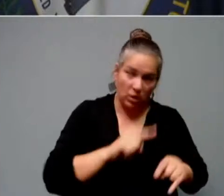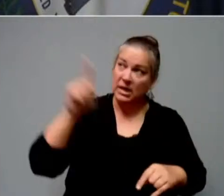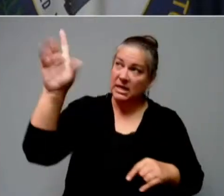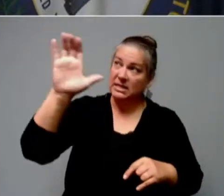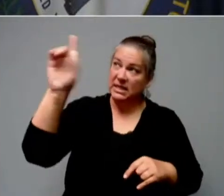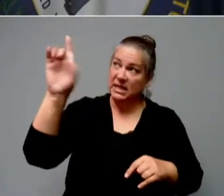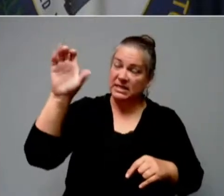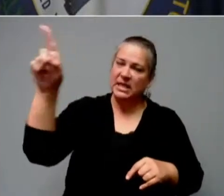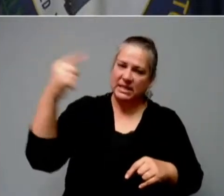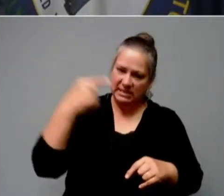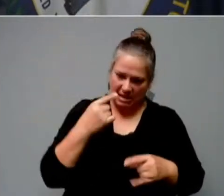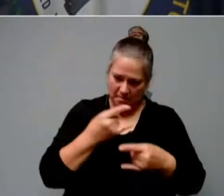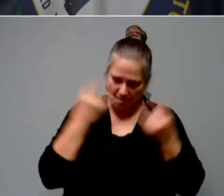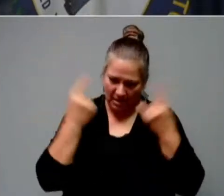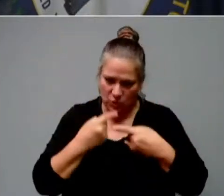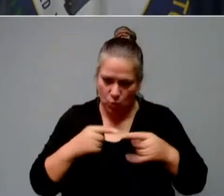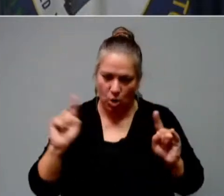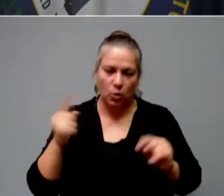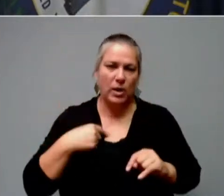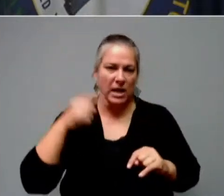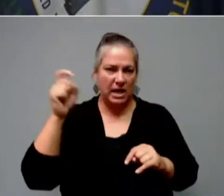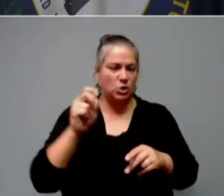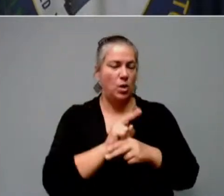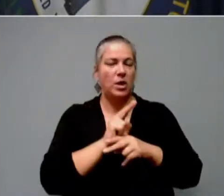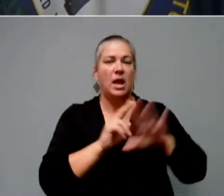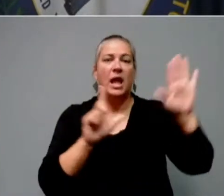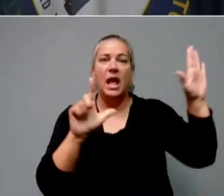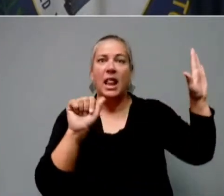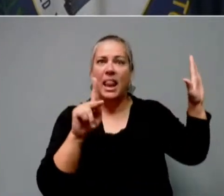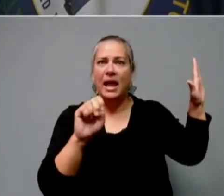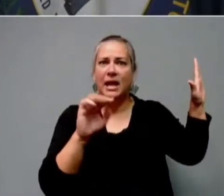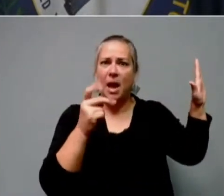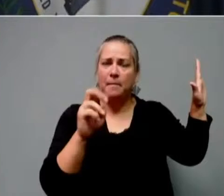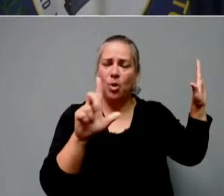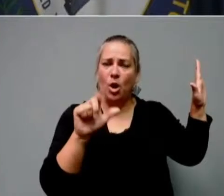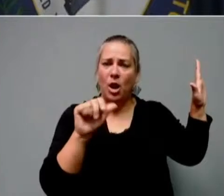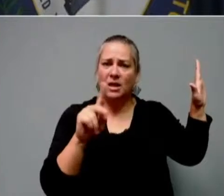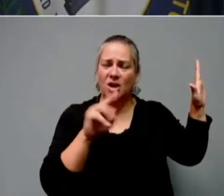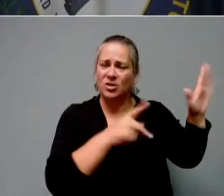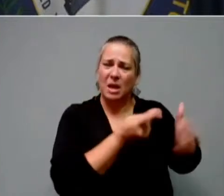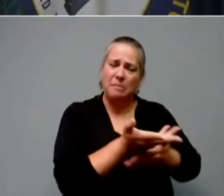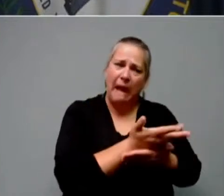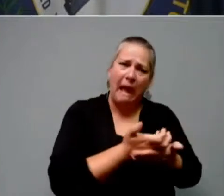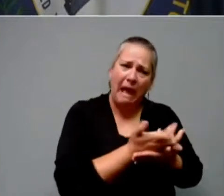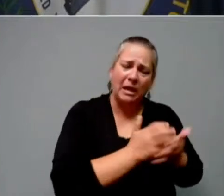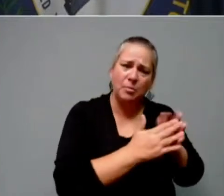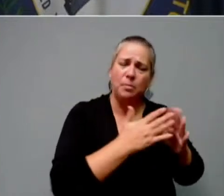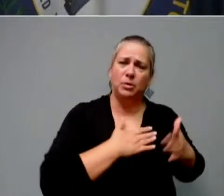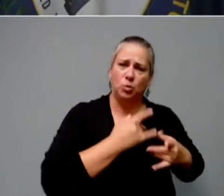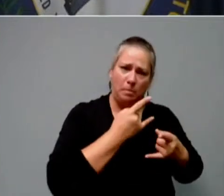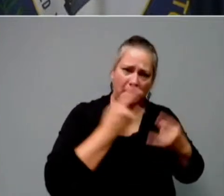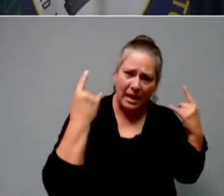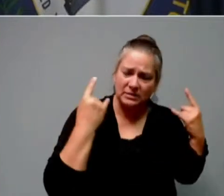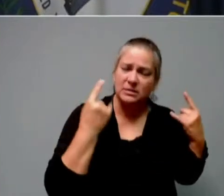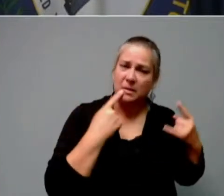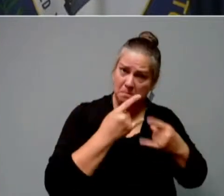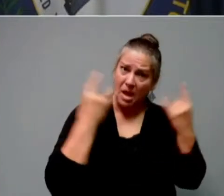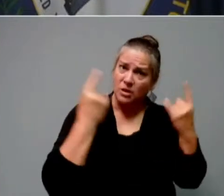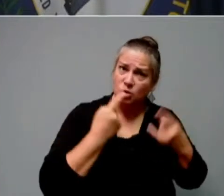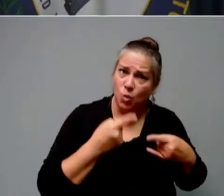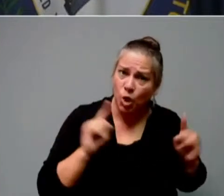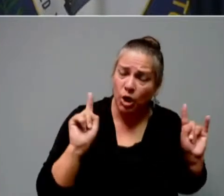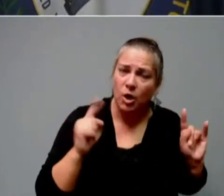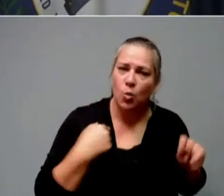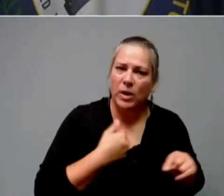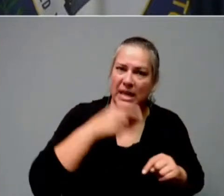and we need to wear them. The Lake Cumberland doctors are pleading with their community to wear masks, saying masks work and we need to wear